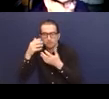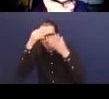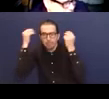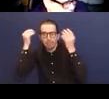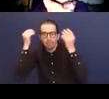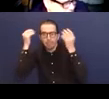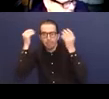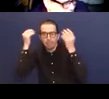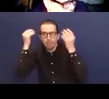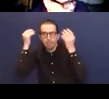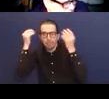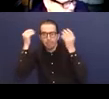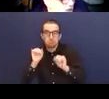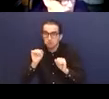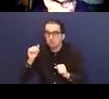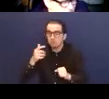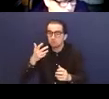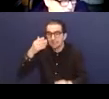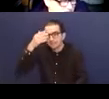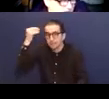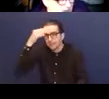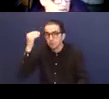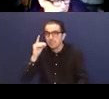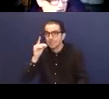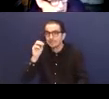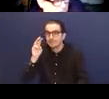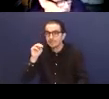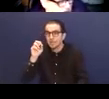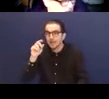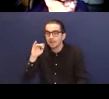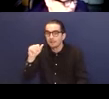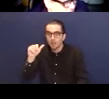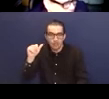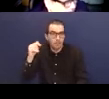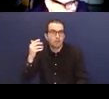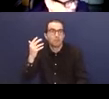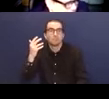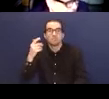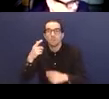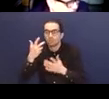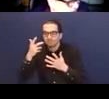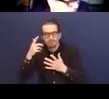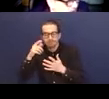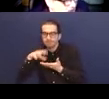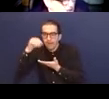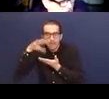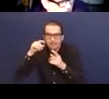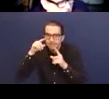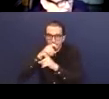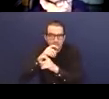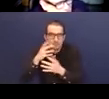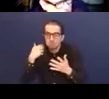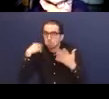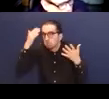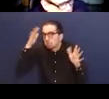difficulty. We don't. And it doesn't really matter for this. It means that they have a difficulty and they're facing barriers.